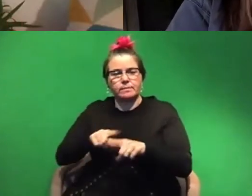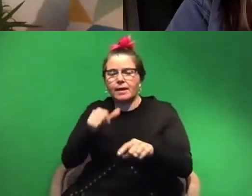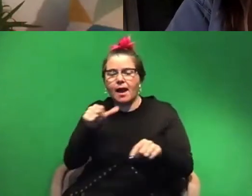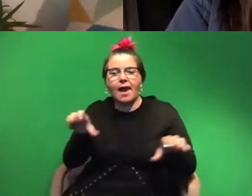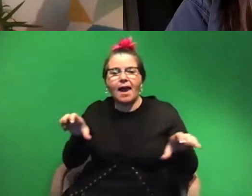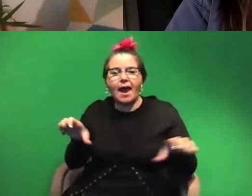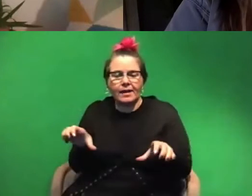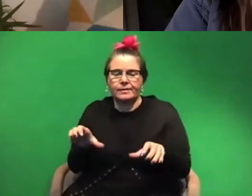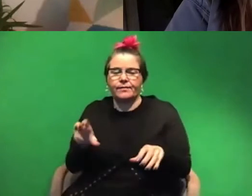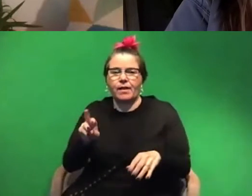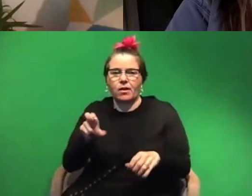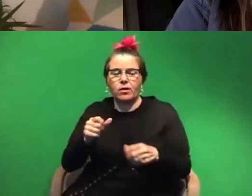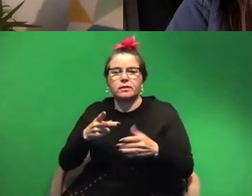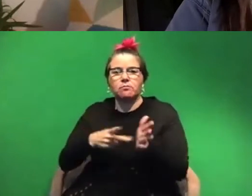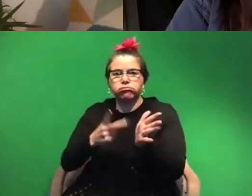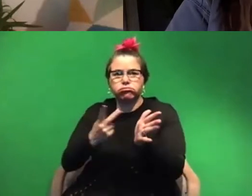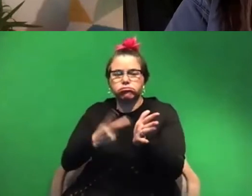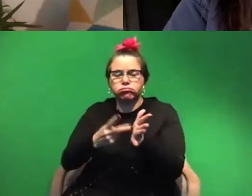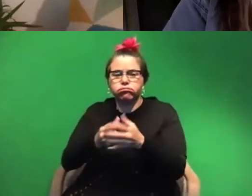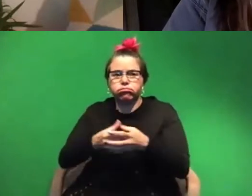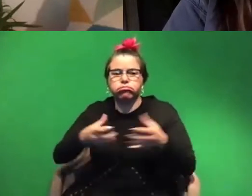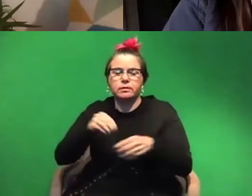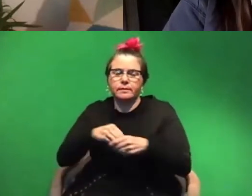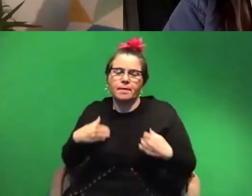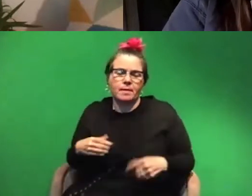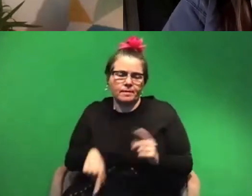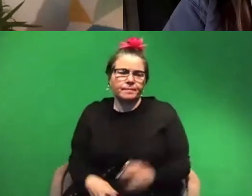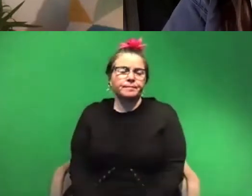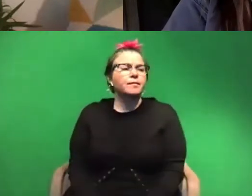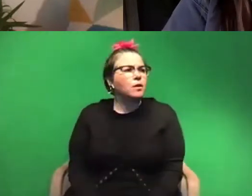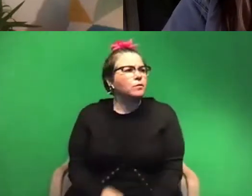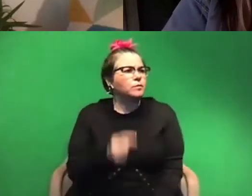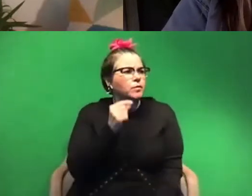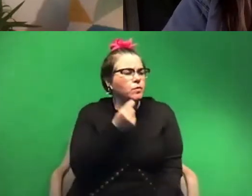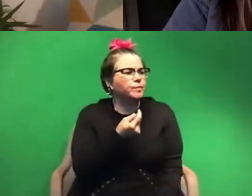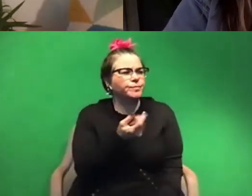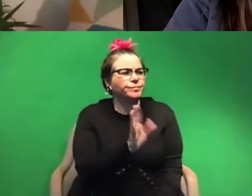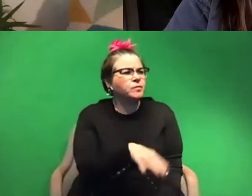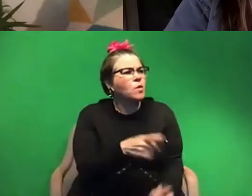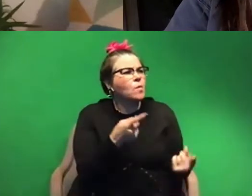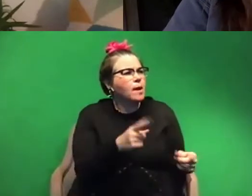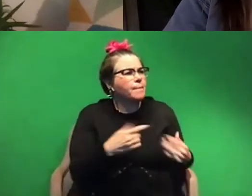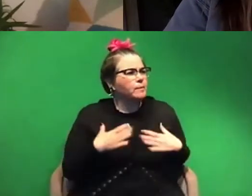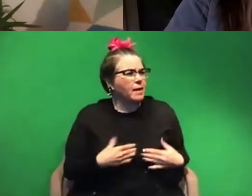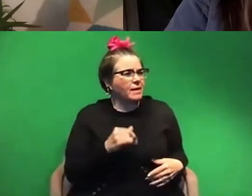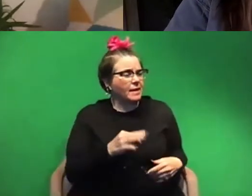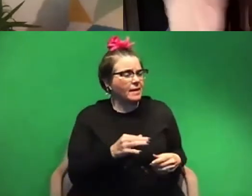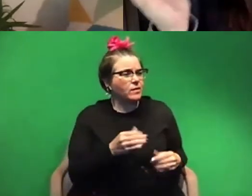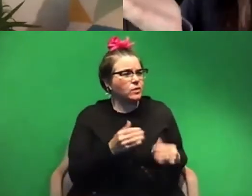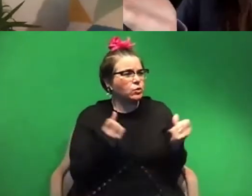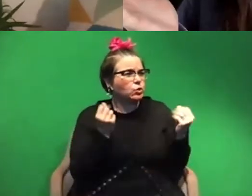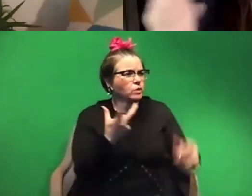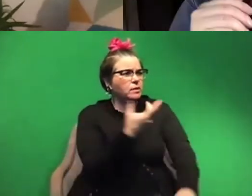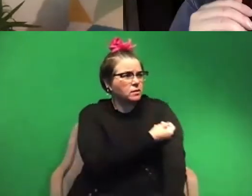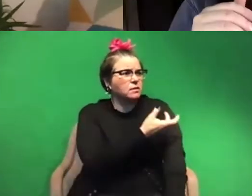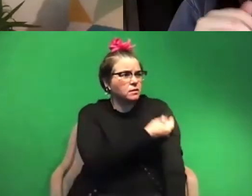that can replicate inside the body. Cool. What happens to the body if we get too many vaccines? Is that